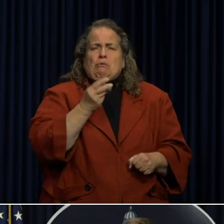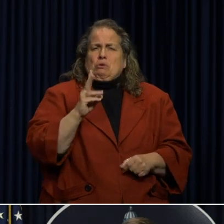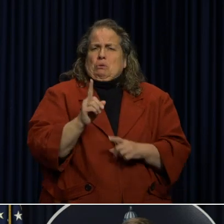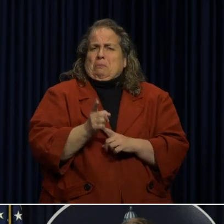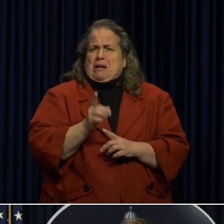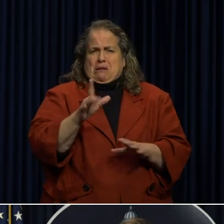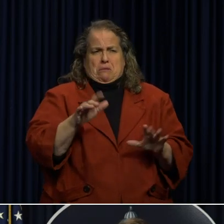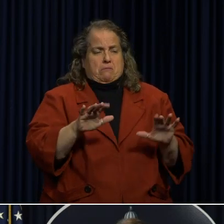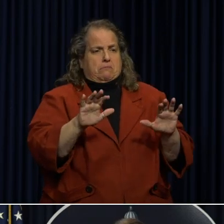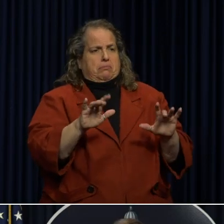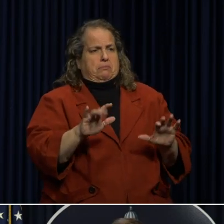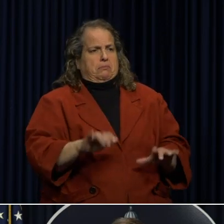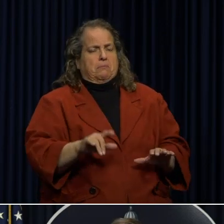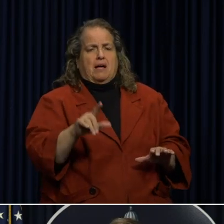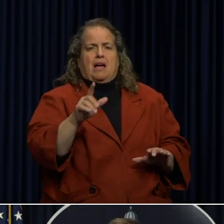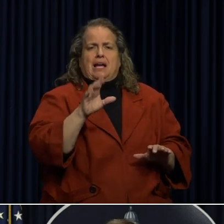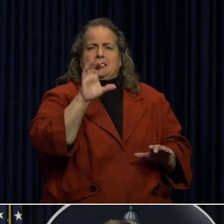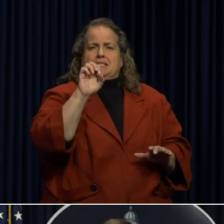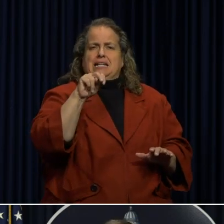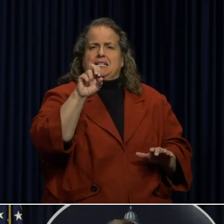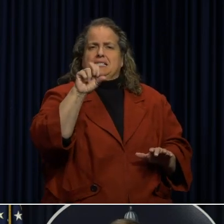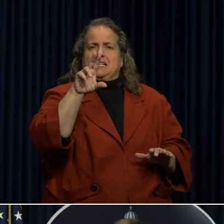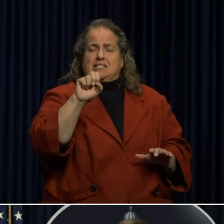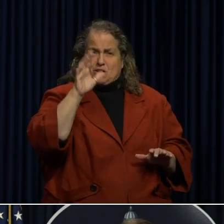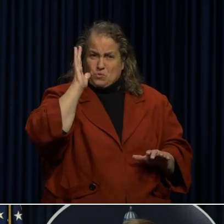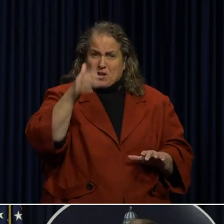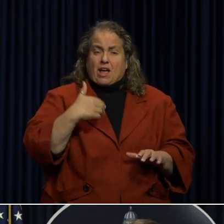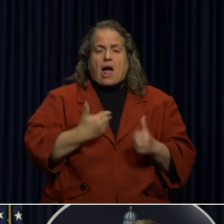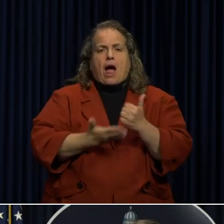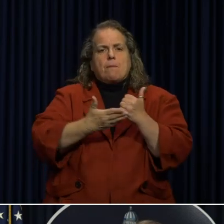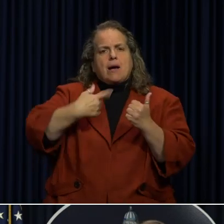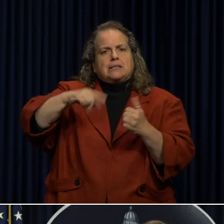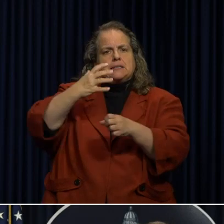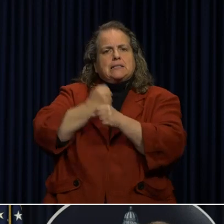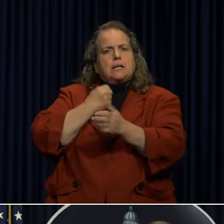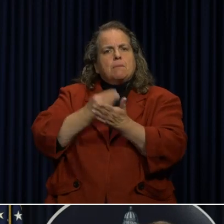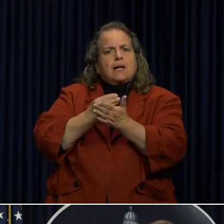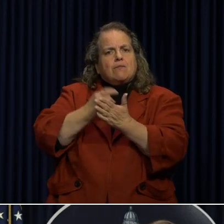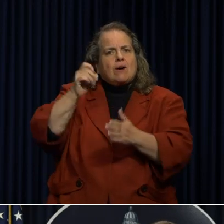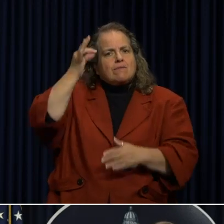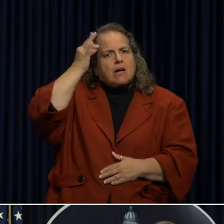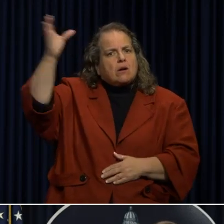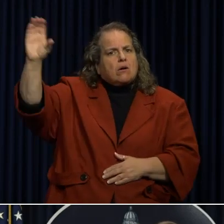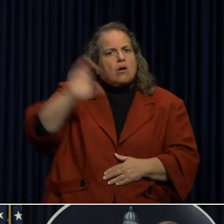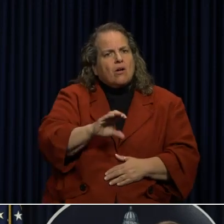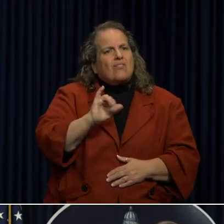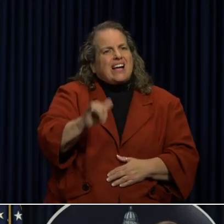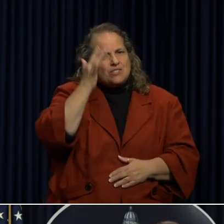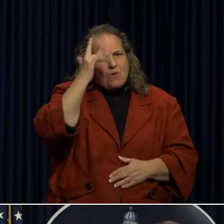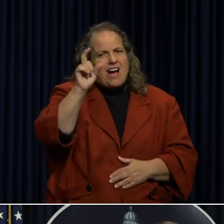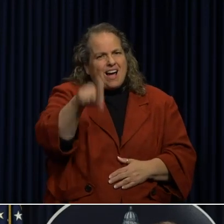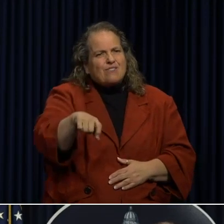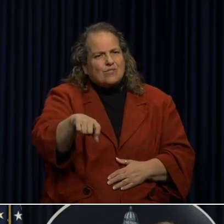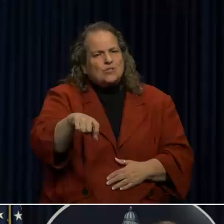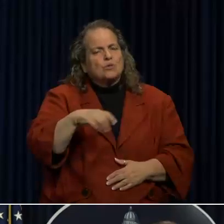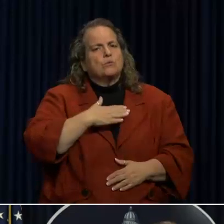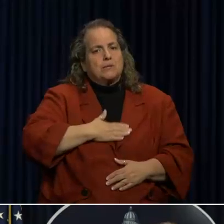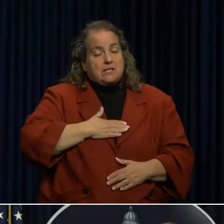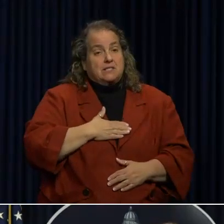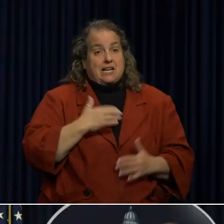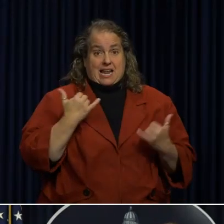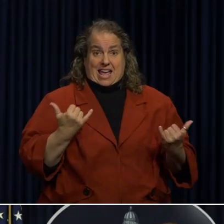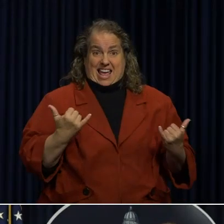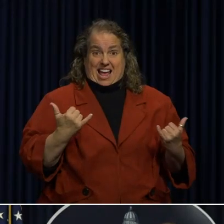minutes. You've done so good of a job at being a part of Team Kentucky. Do this one extra thing for us. And here's an update on